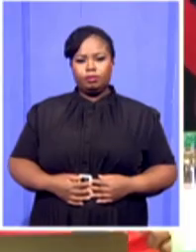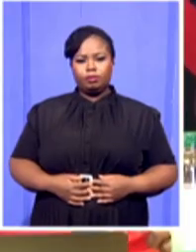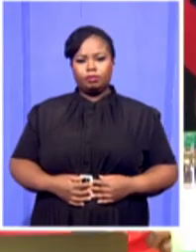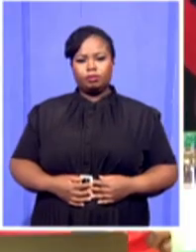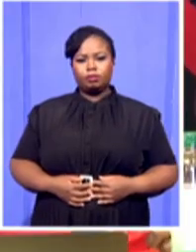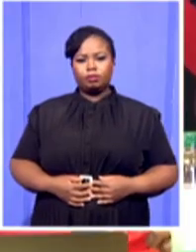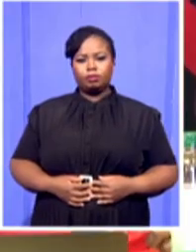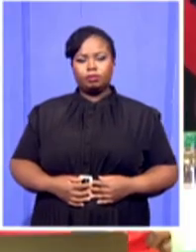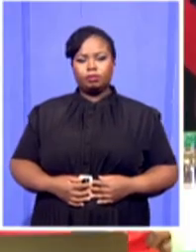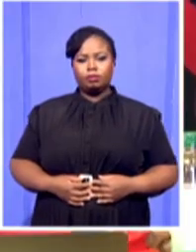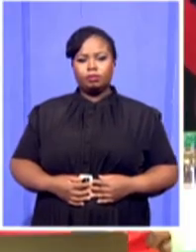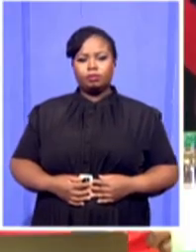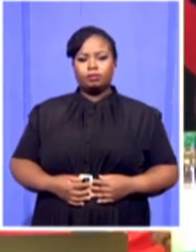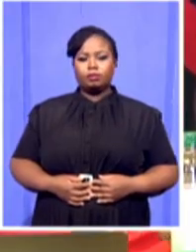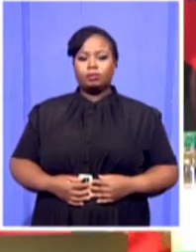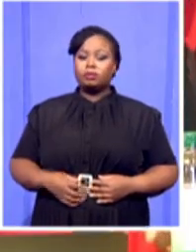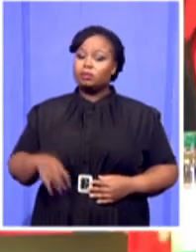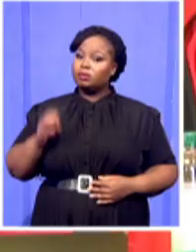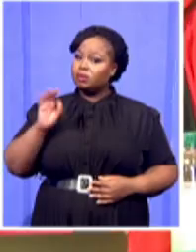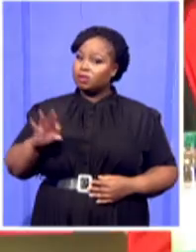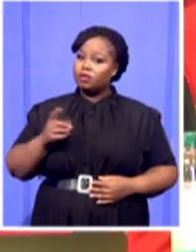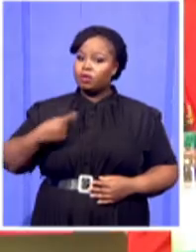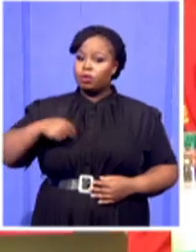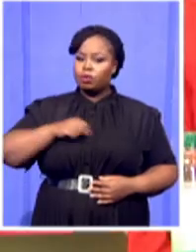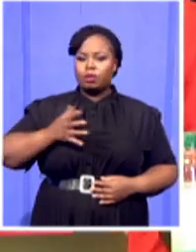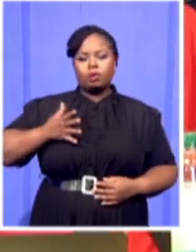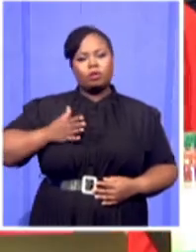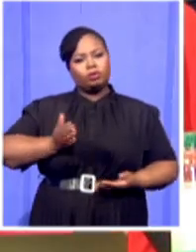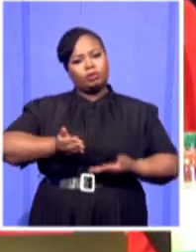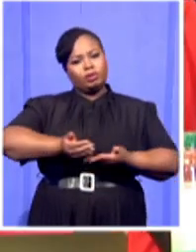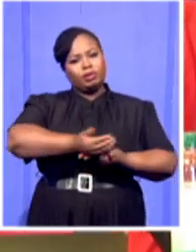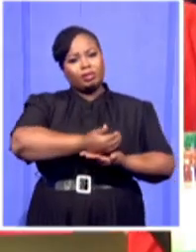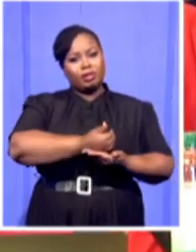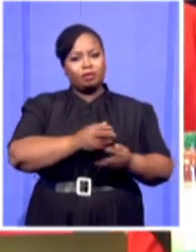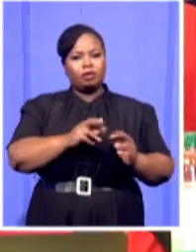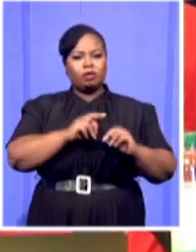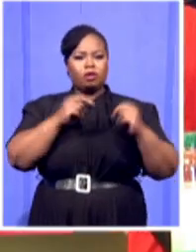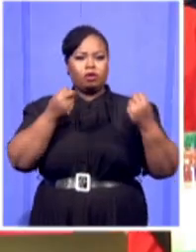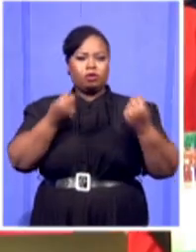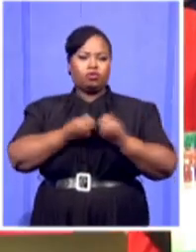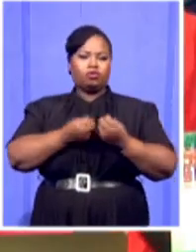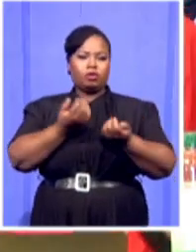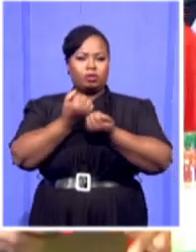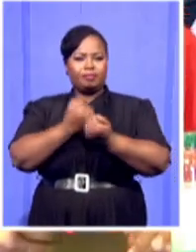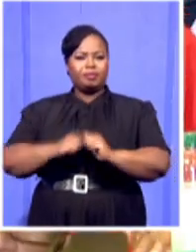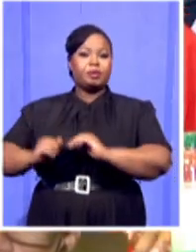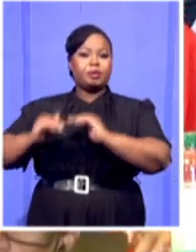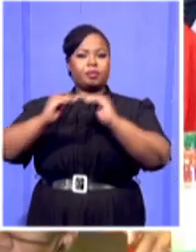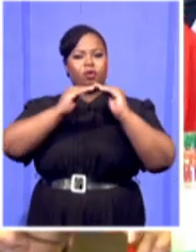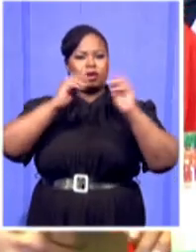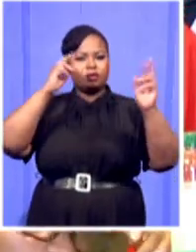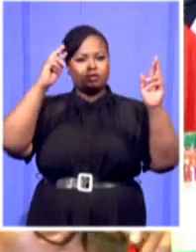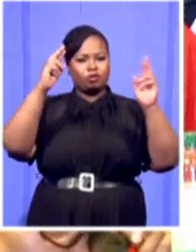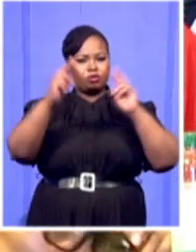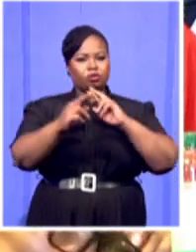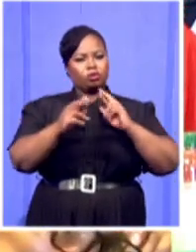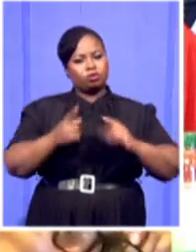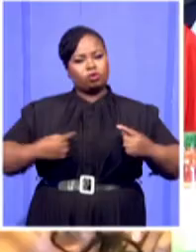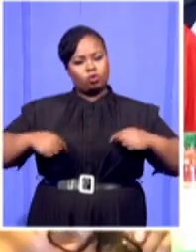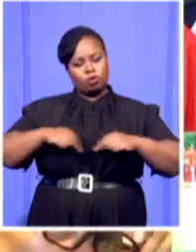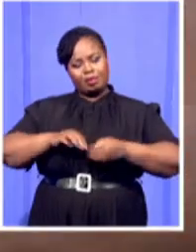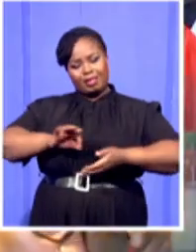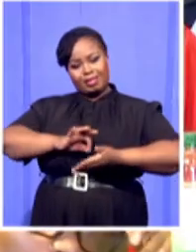that also if we are to salvage and save our national democratic revolution, then we must cleanse the